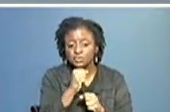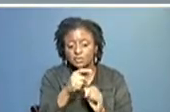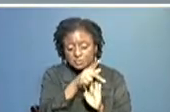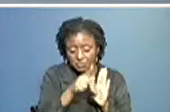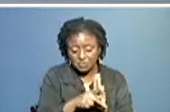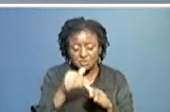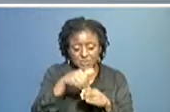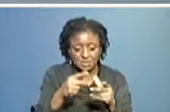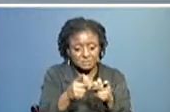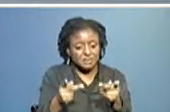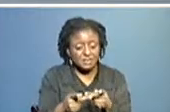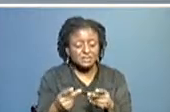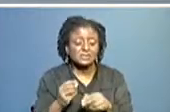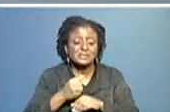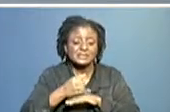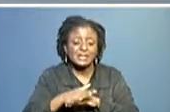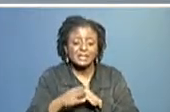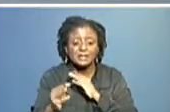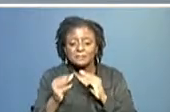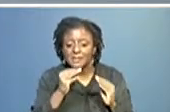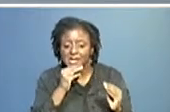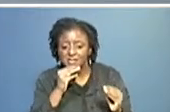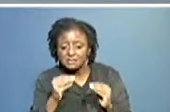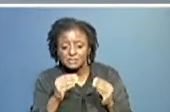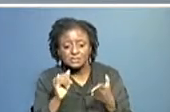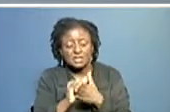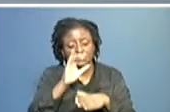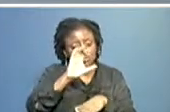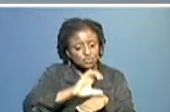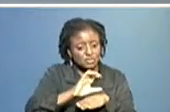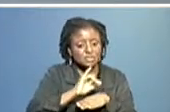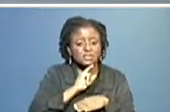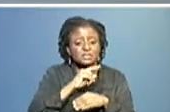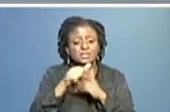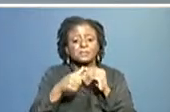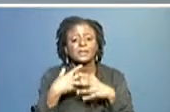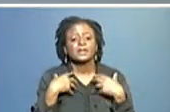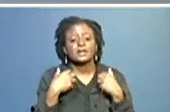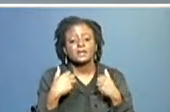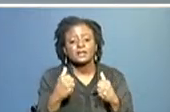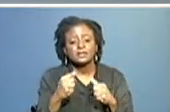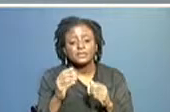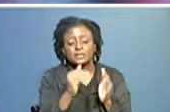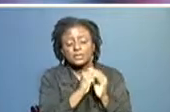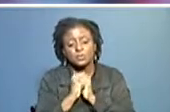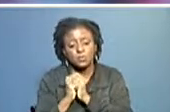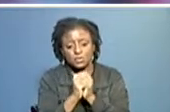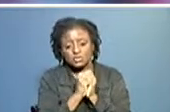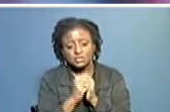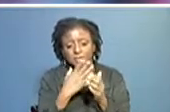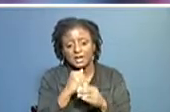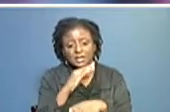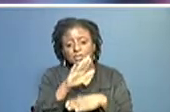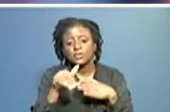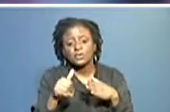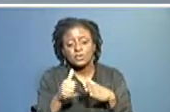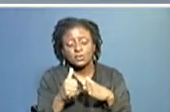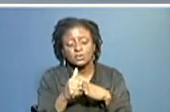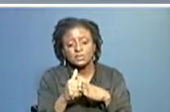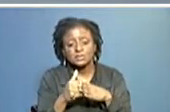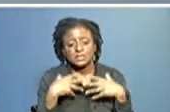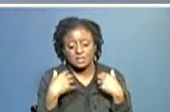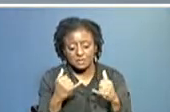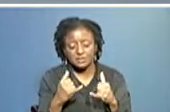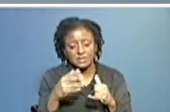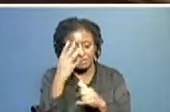a message to the country that the church is about healthy worship and holistic ministry. 2 years into the pandemic,